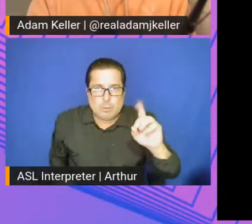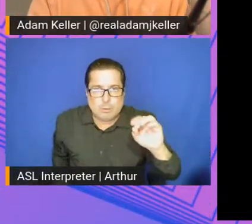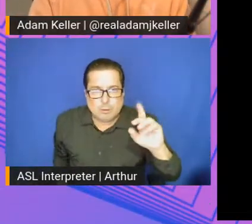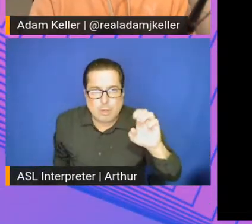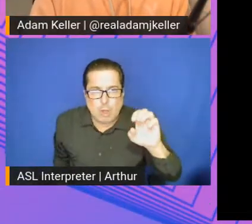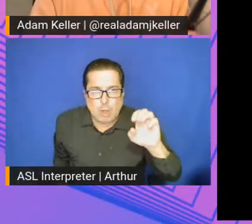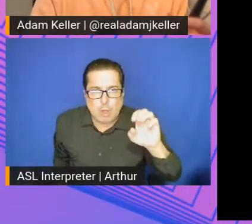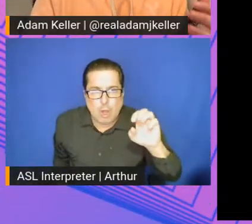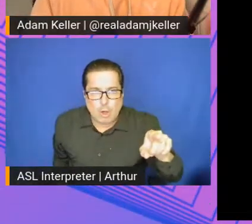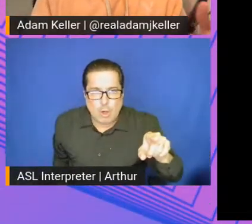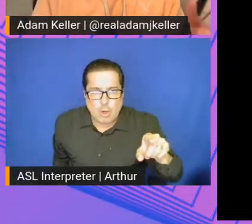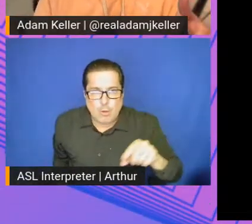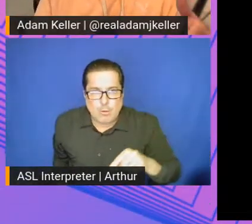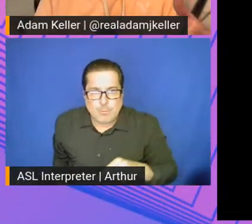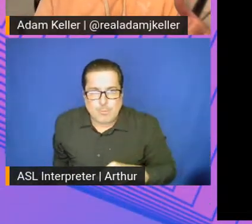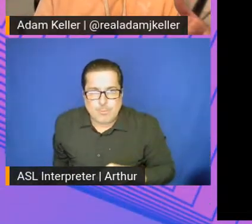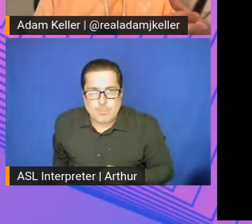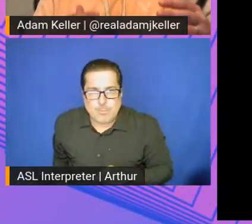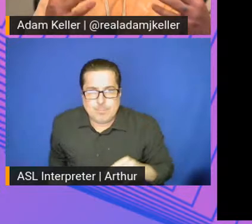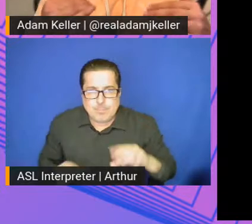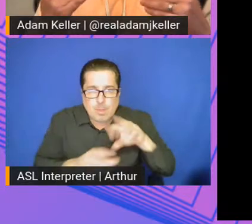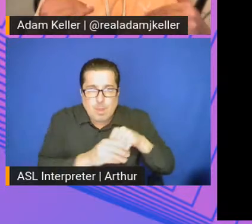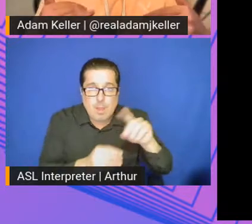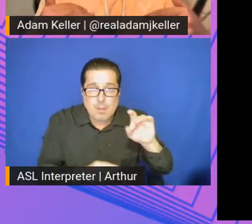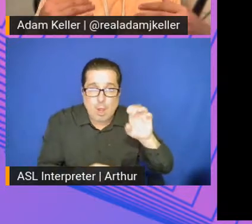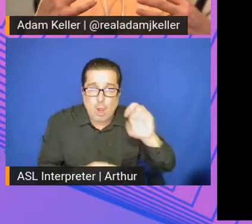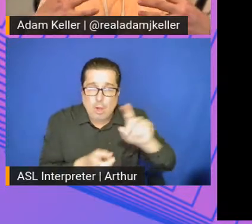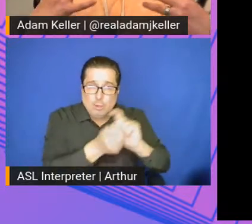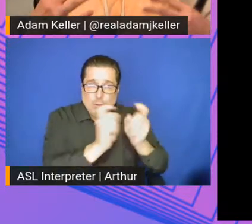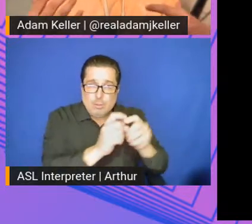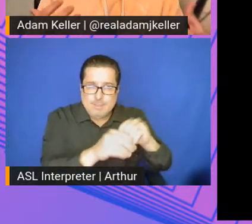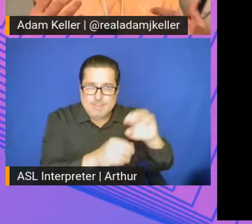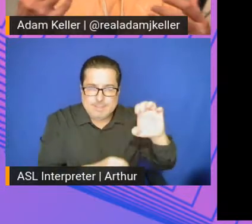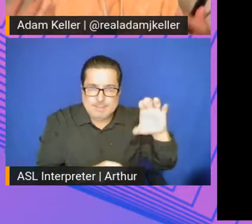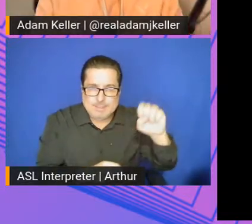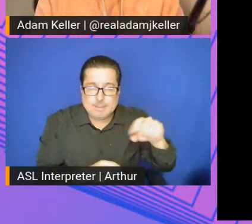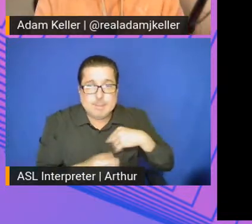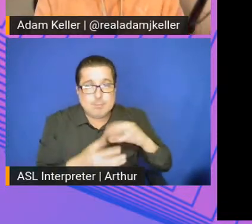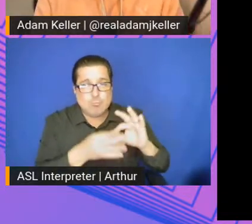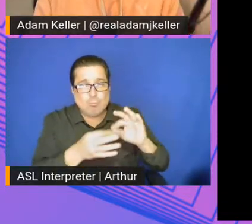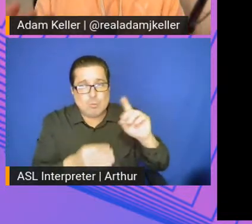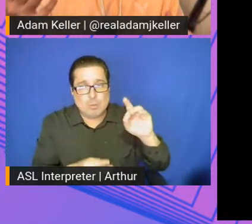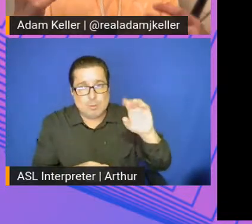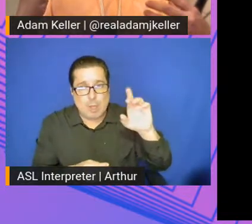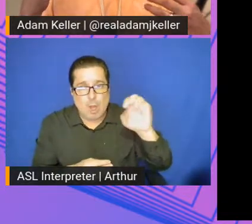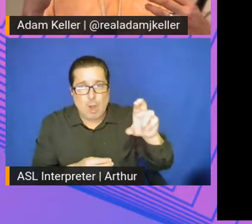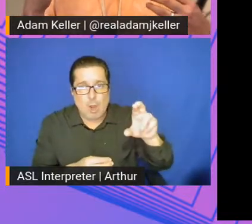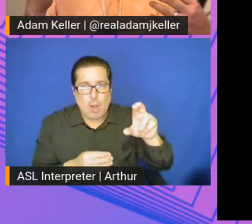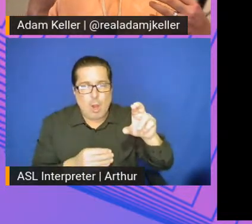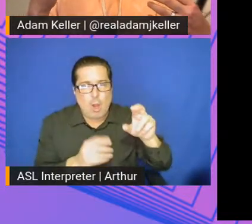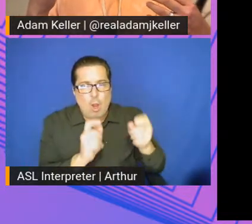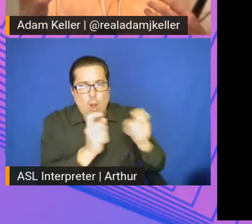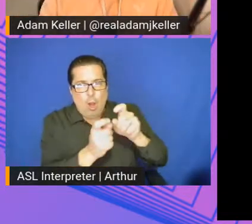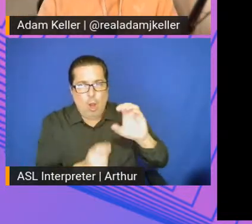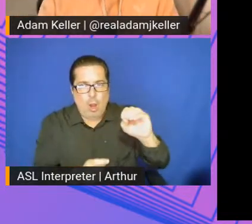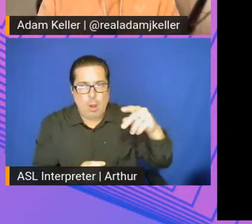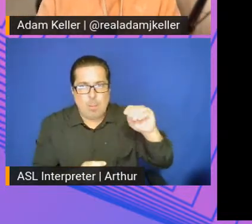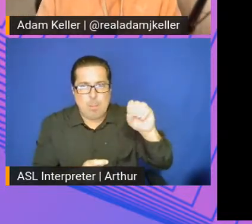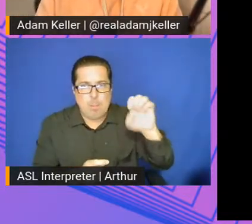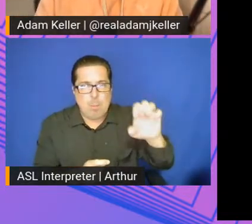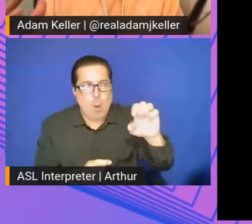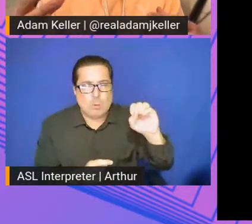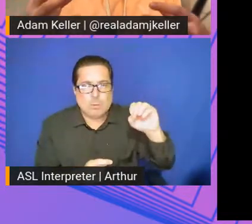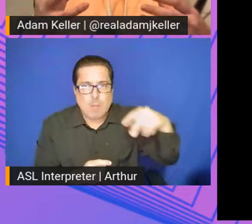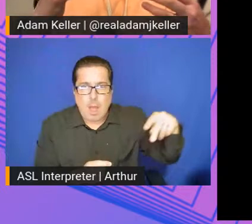ECS, what's going to happen is now Docker, when I say Docker Compose up, is it's going to build an